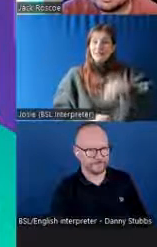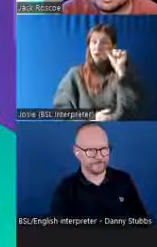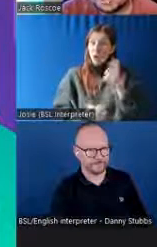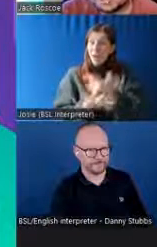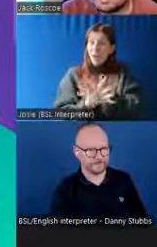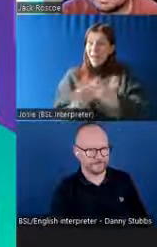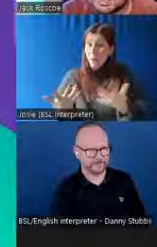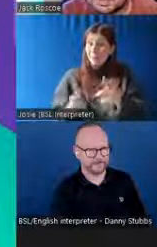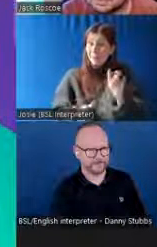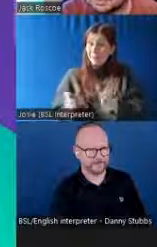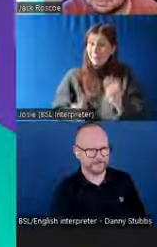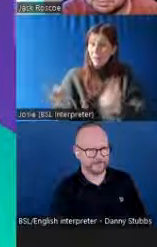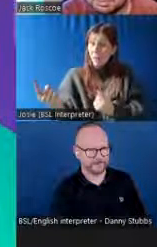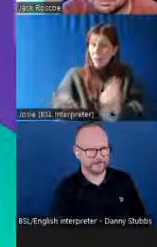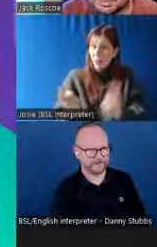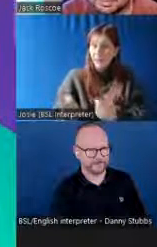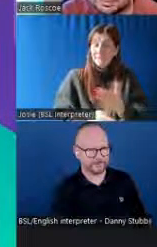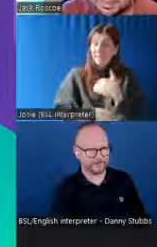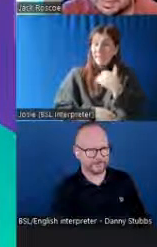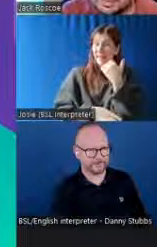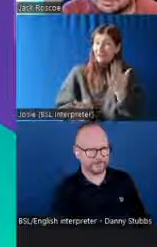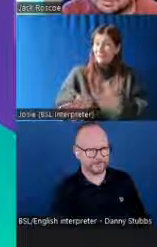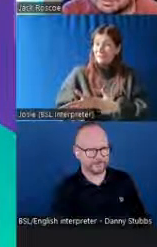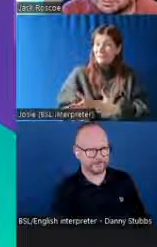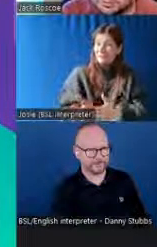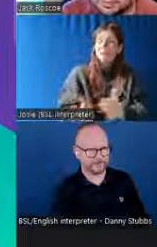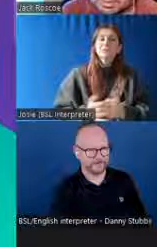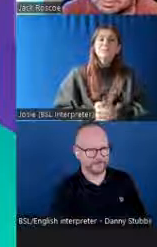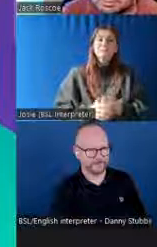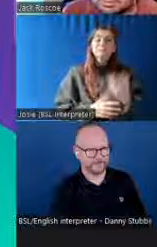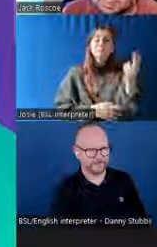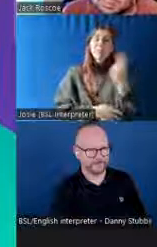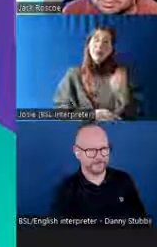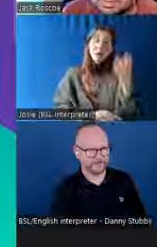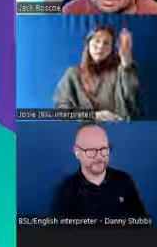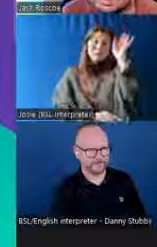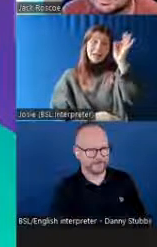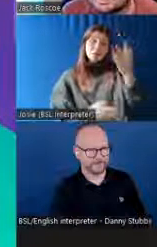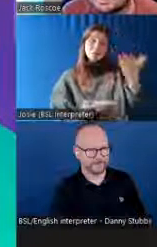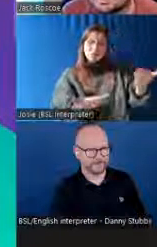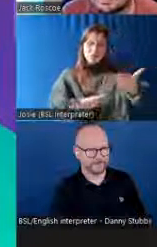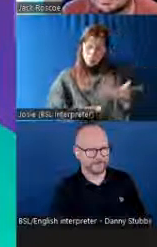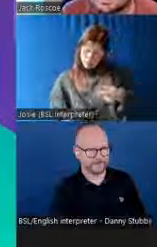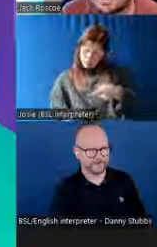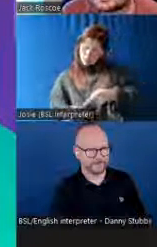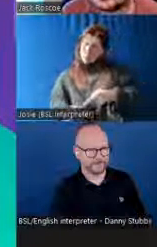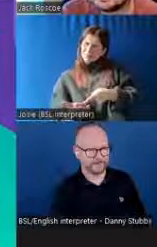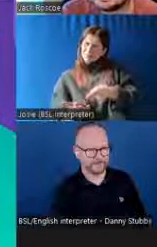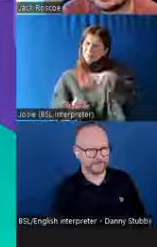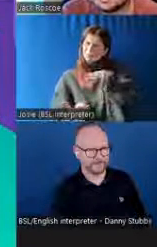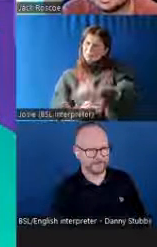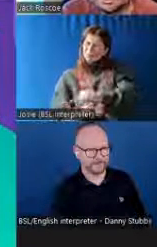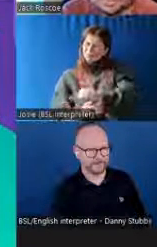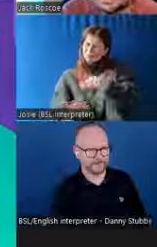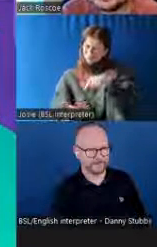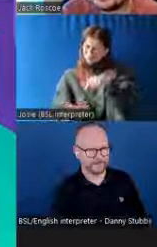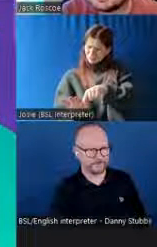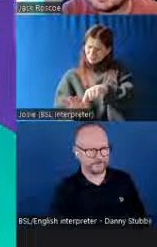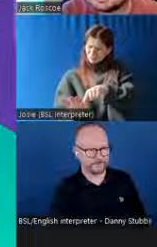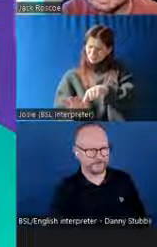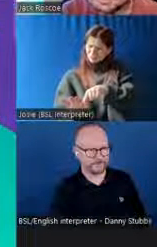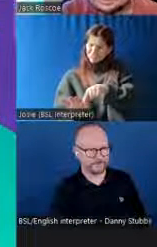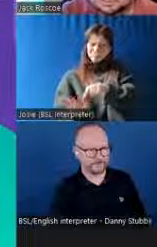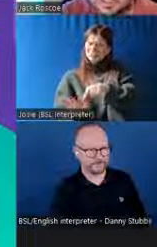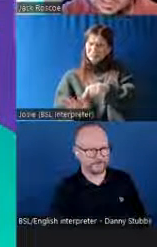of end of year sort of board report thing, and it was spotted, queried, and it turned out that was actually the number of people visiting the